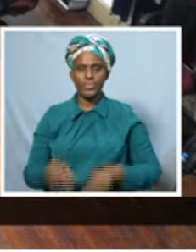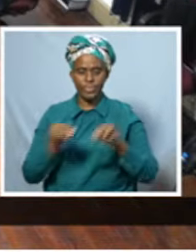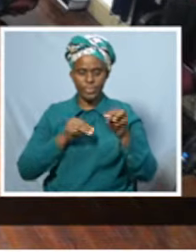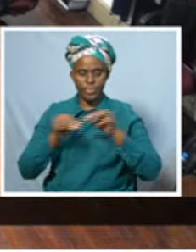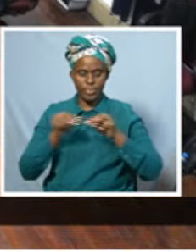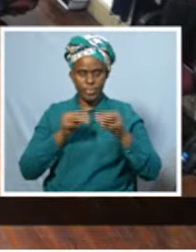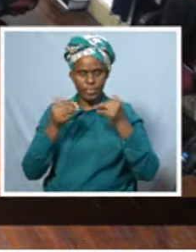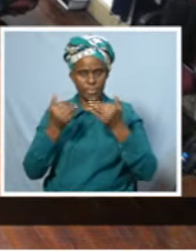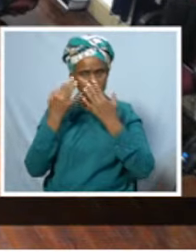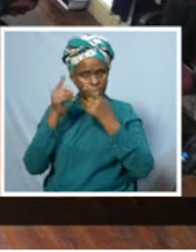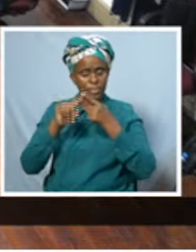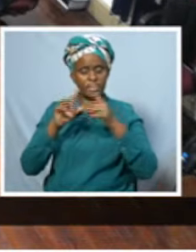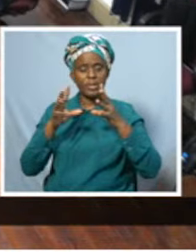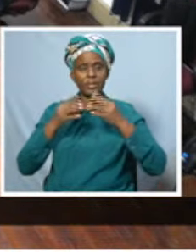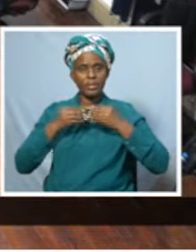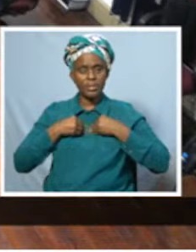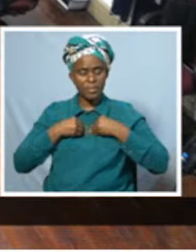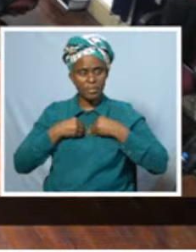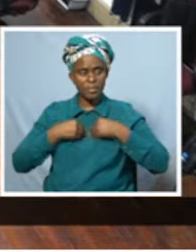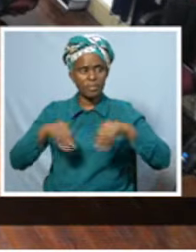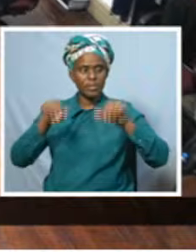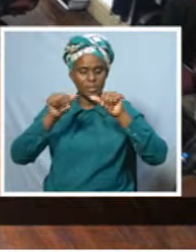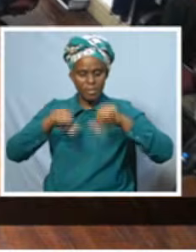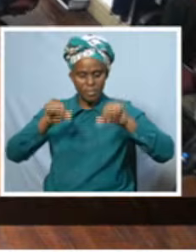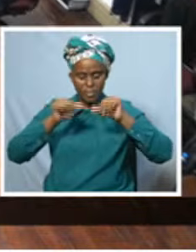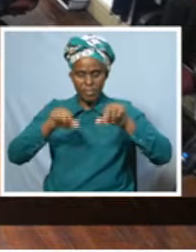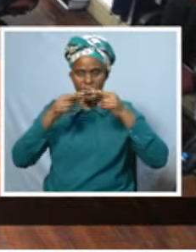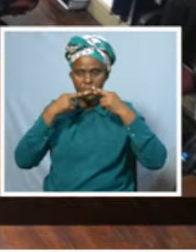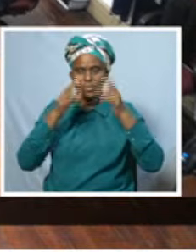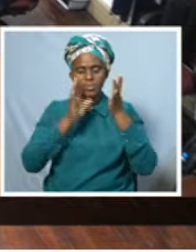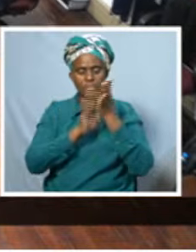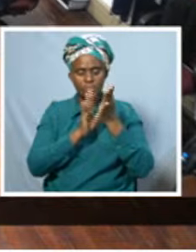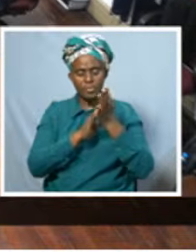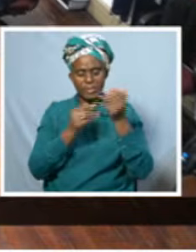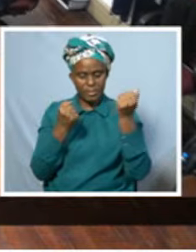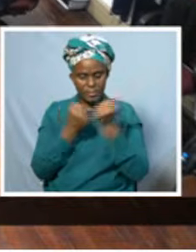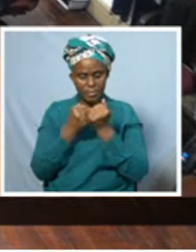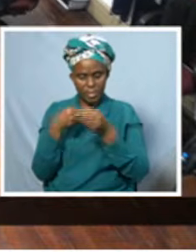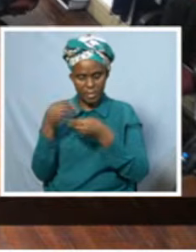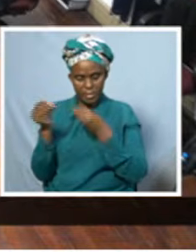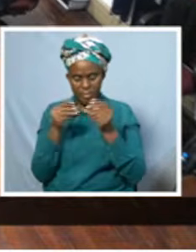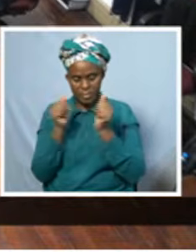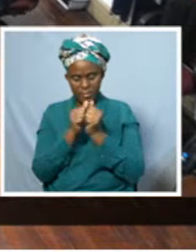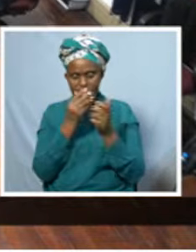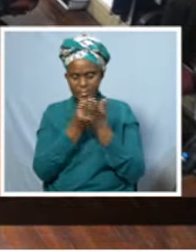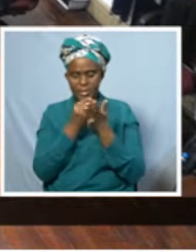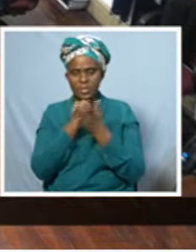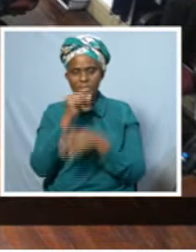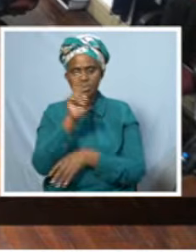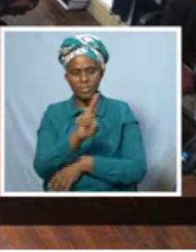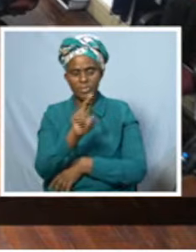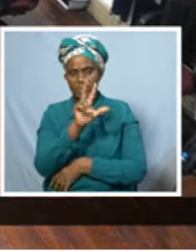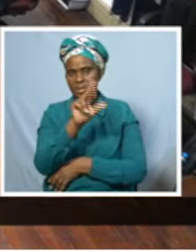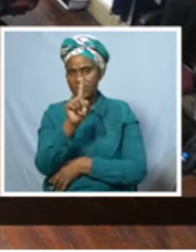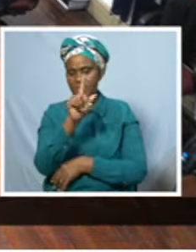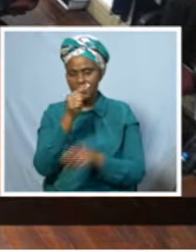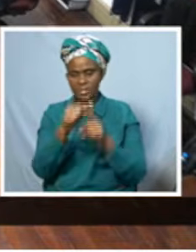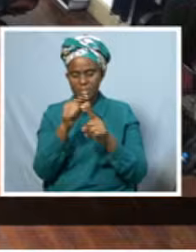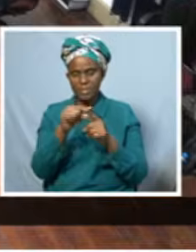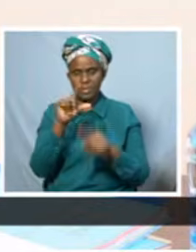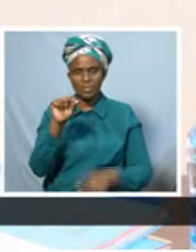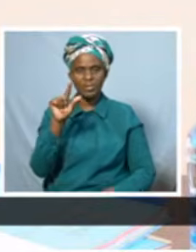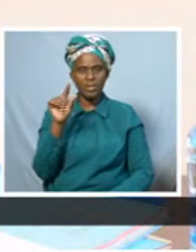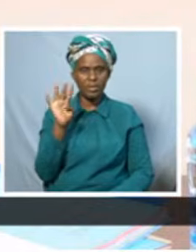Management wishes to acknowledge the audit finding on bursary expenditure and unspent funds as of 31st December